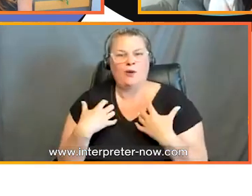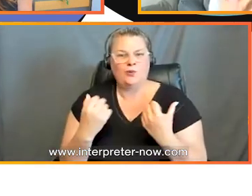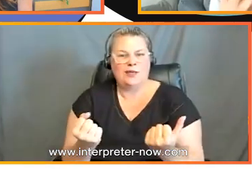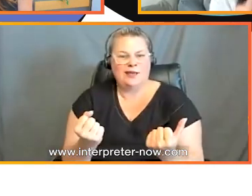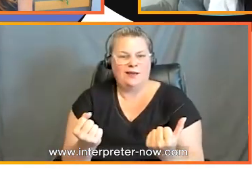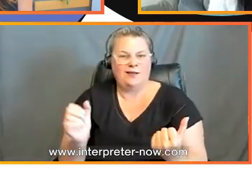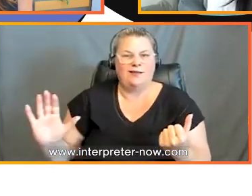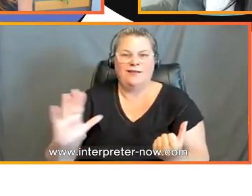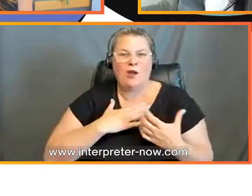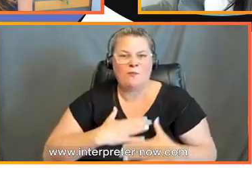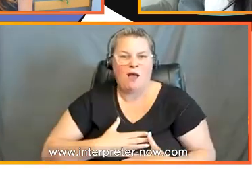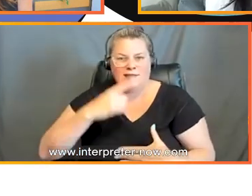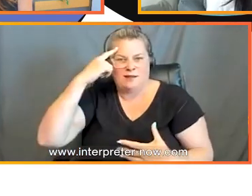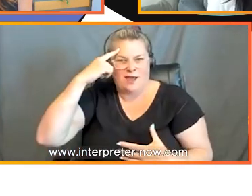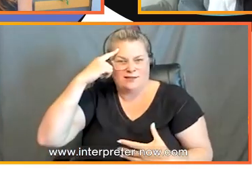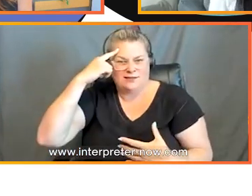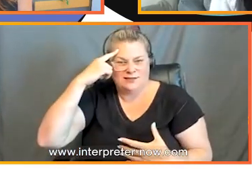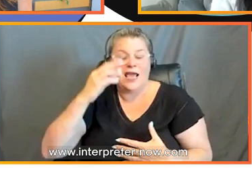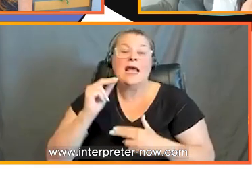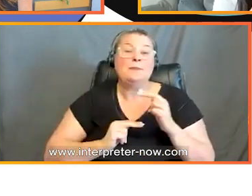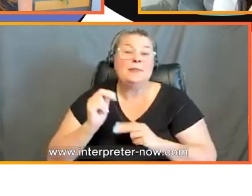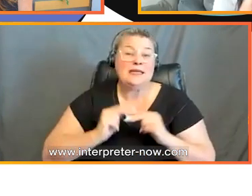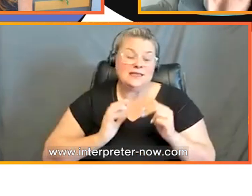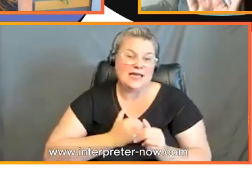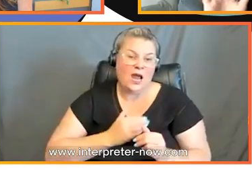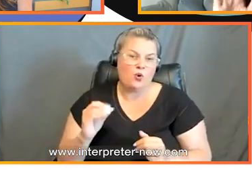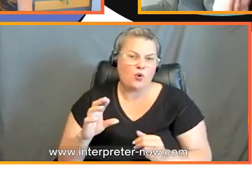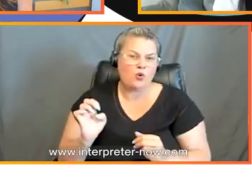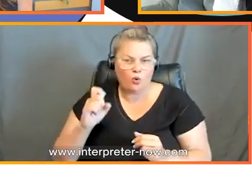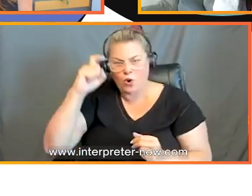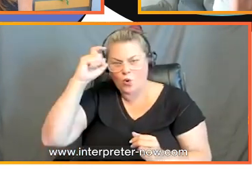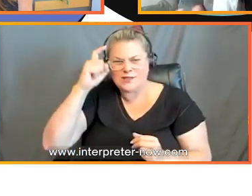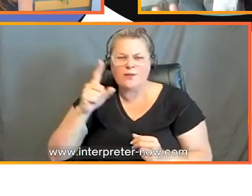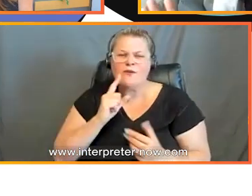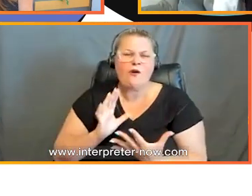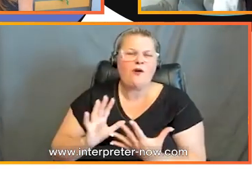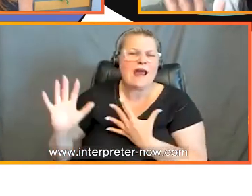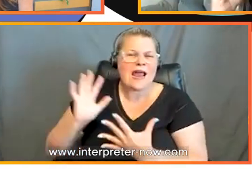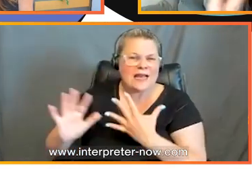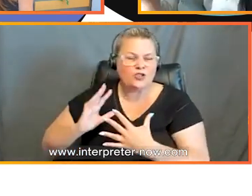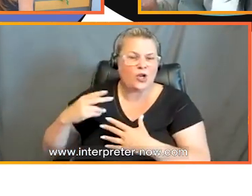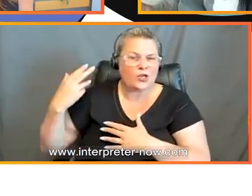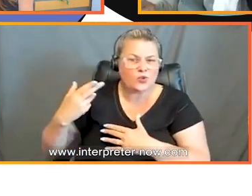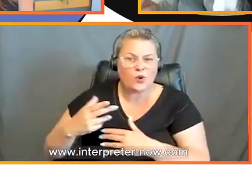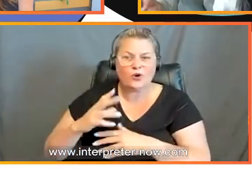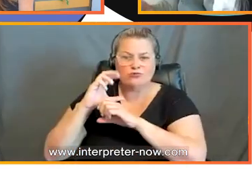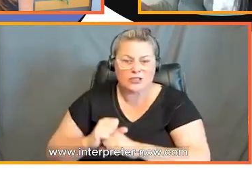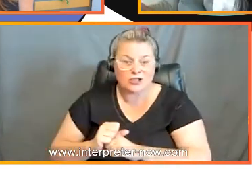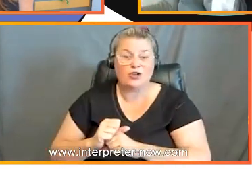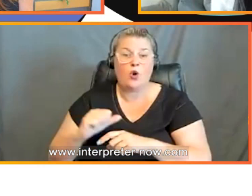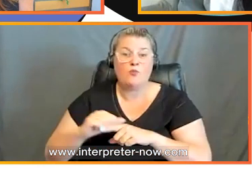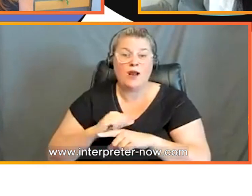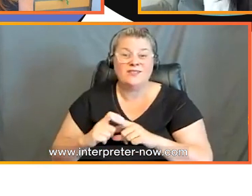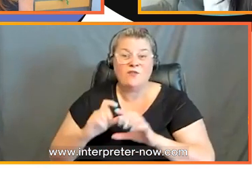minds and build our core wisdom. There are ancient, historical, traditional practices from every culture around this